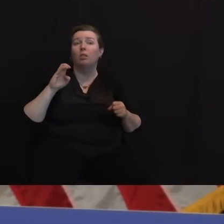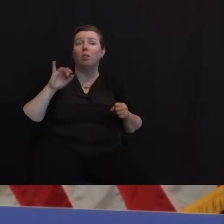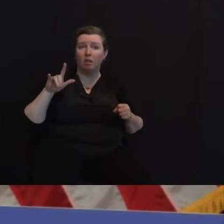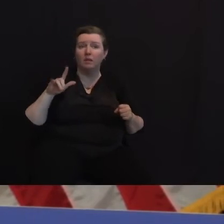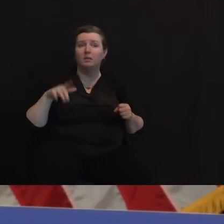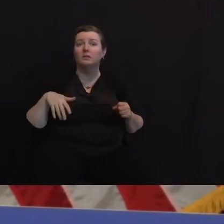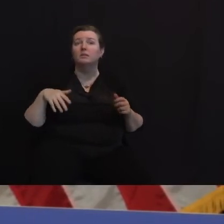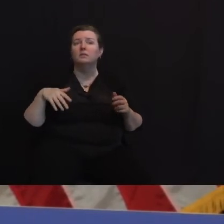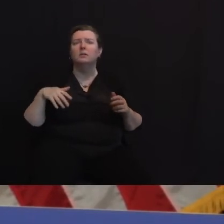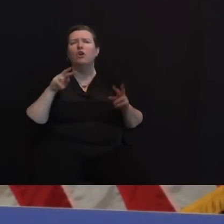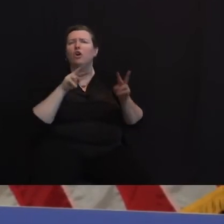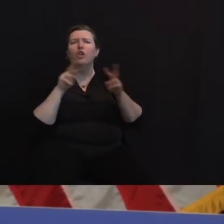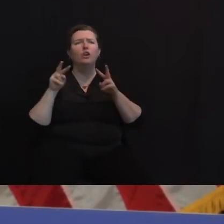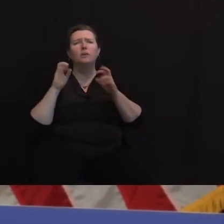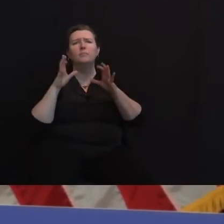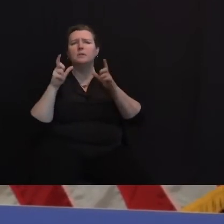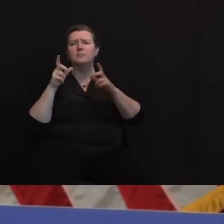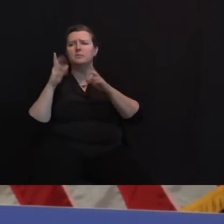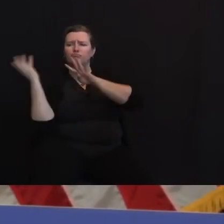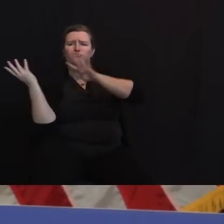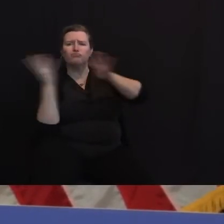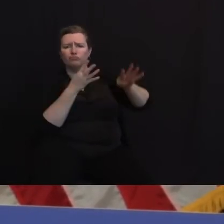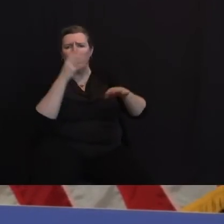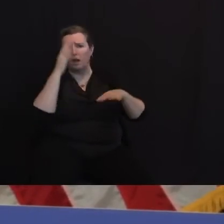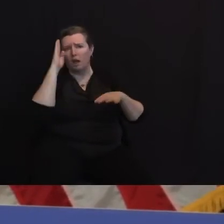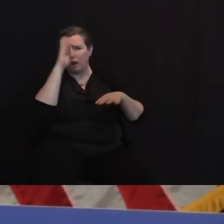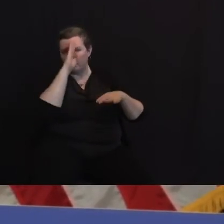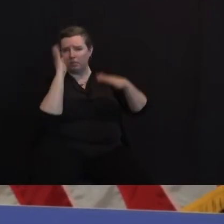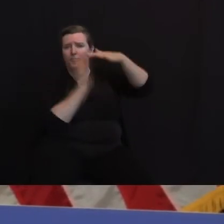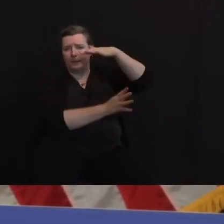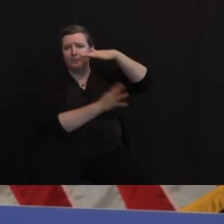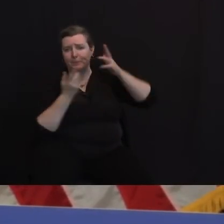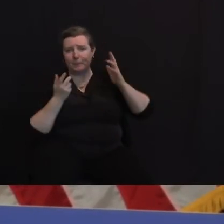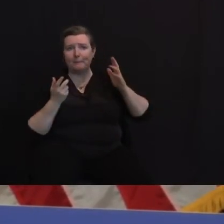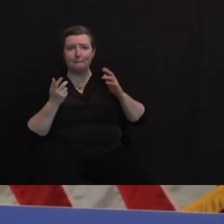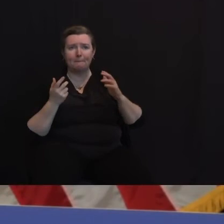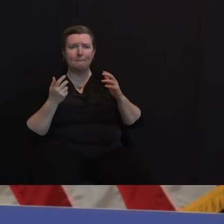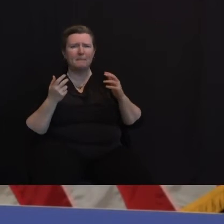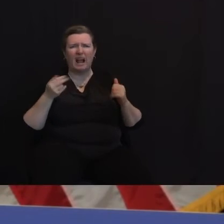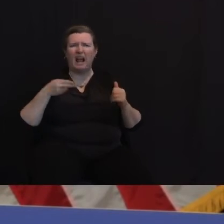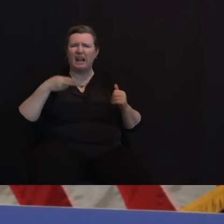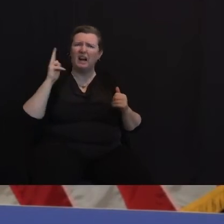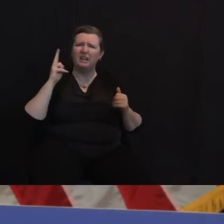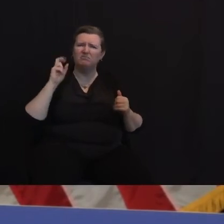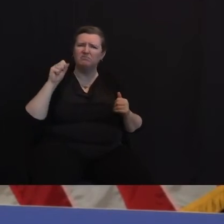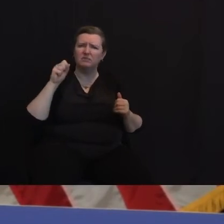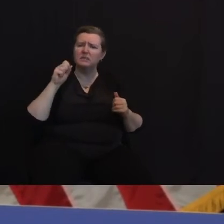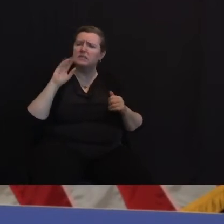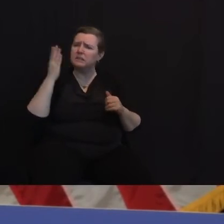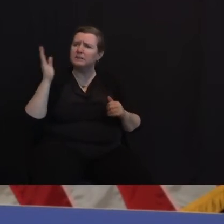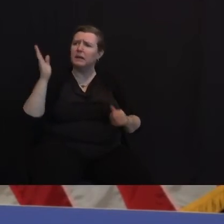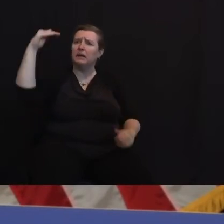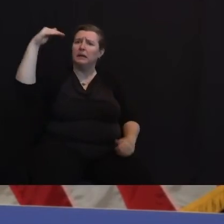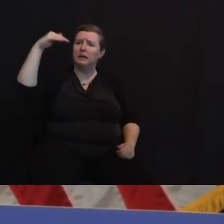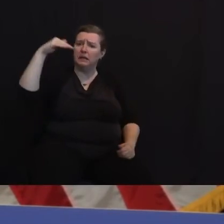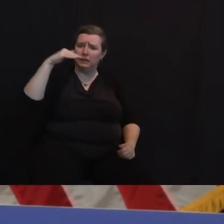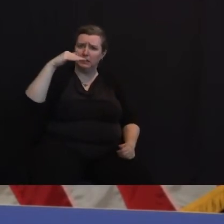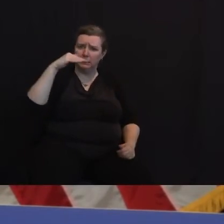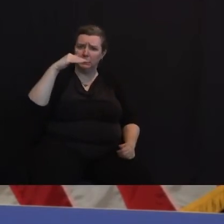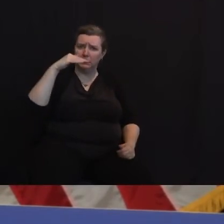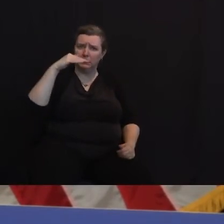of hospitalizations, you'll notice, as I mentioned last time, it is too high, but it seems to have leveled off since mid-December.